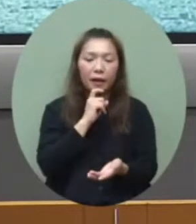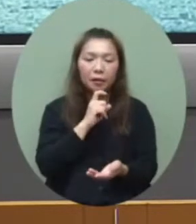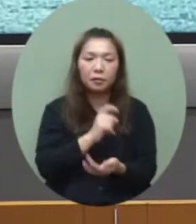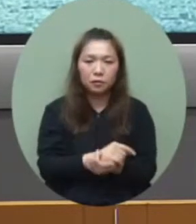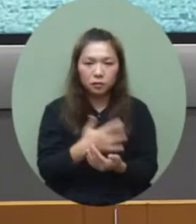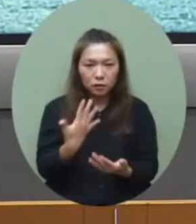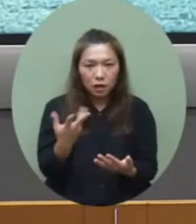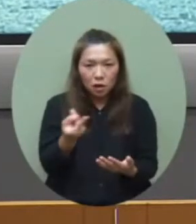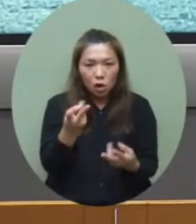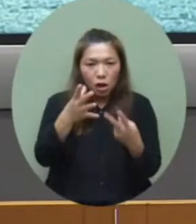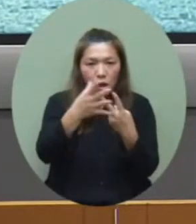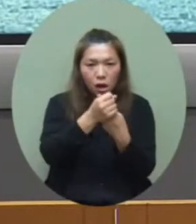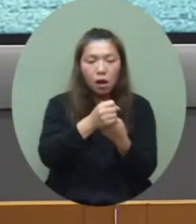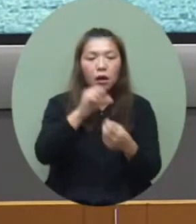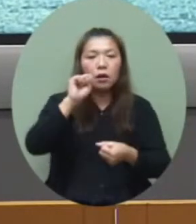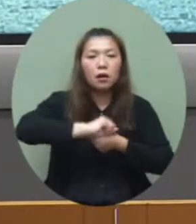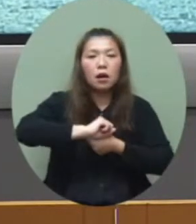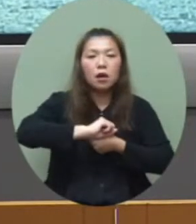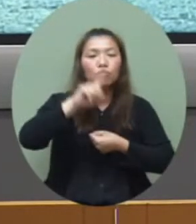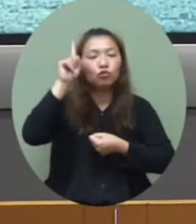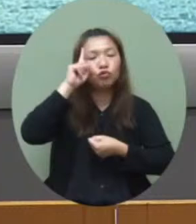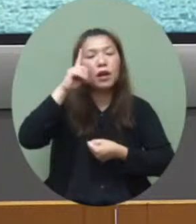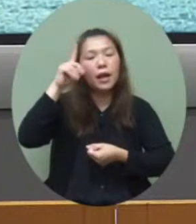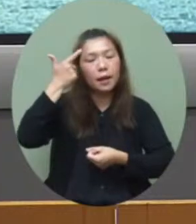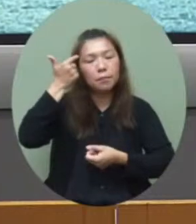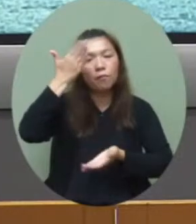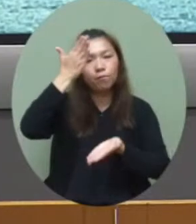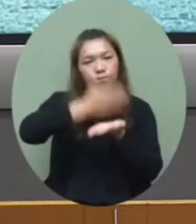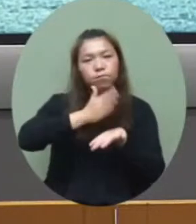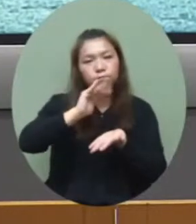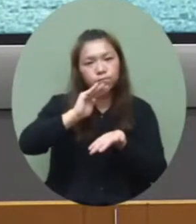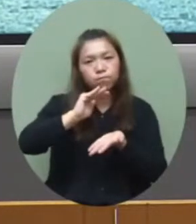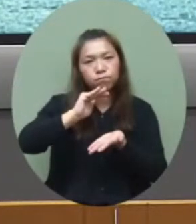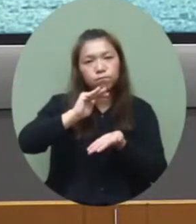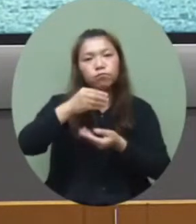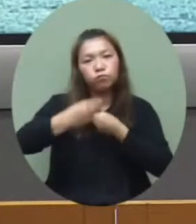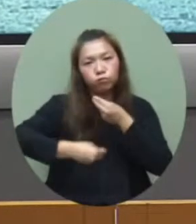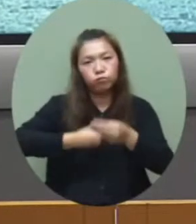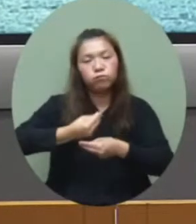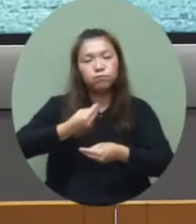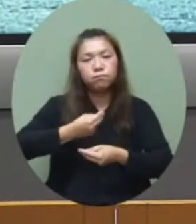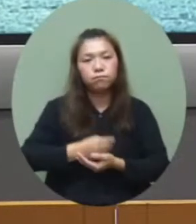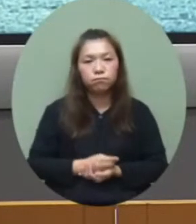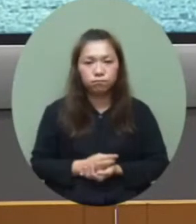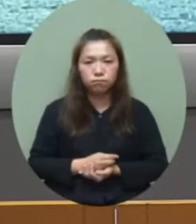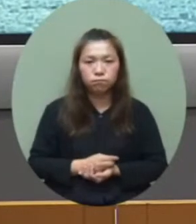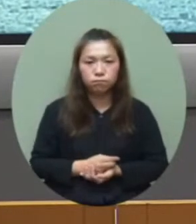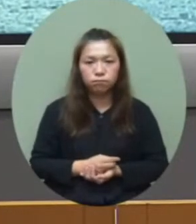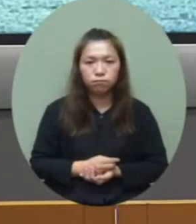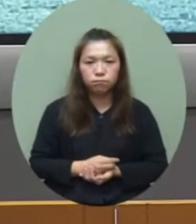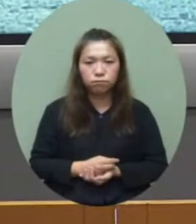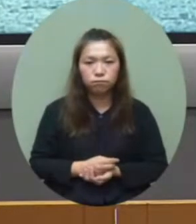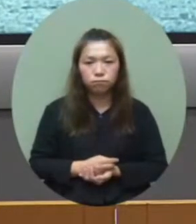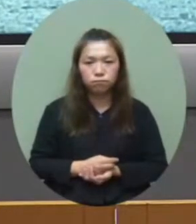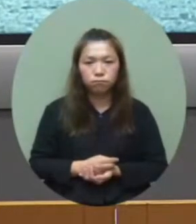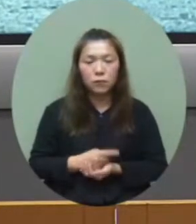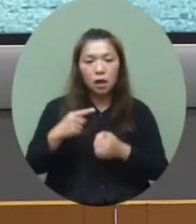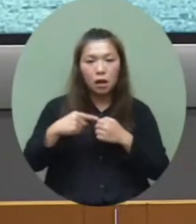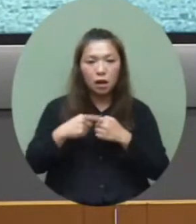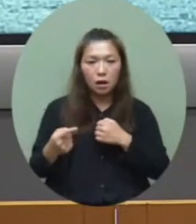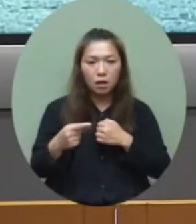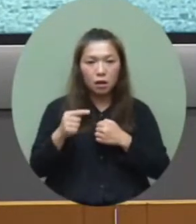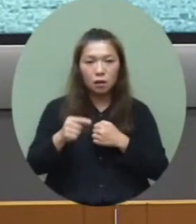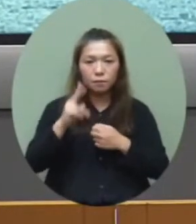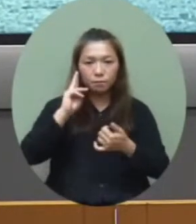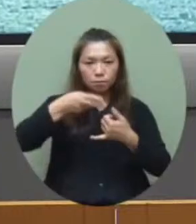wider inoculation coverage, and we also have quite a population having been infected